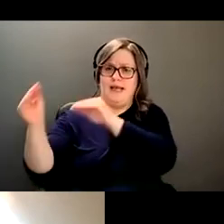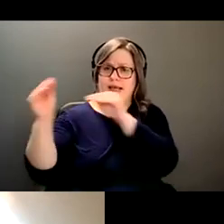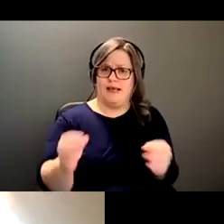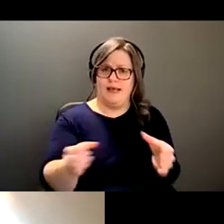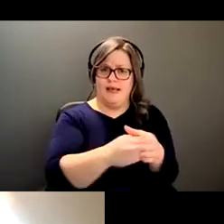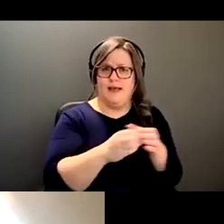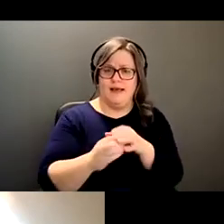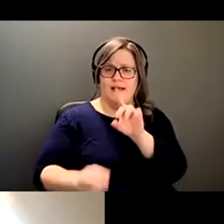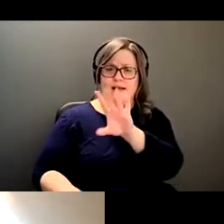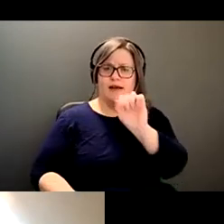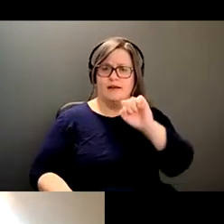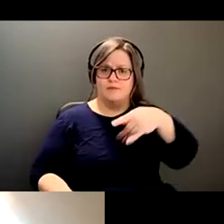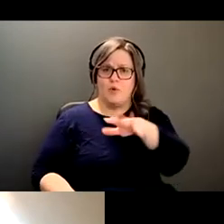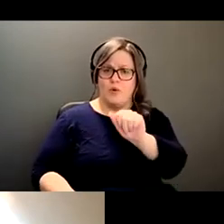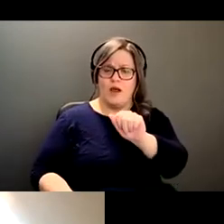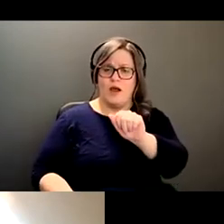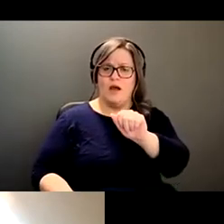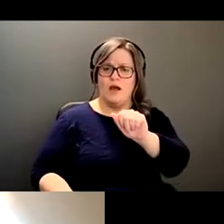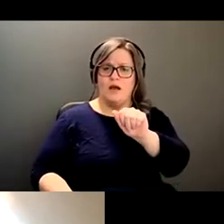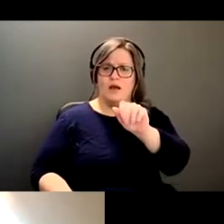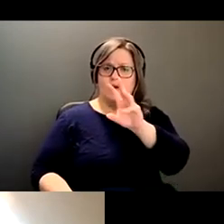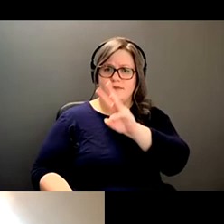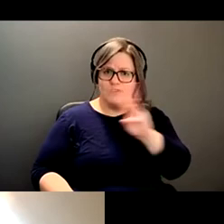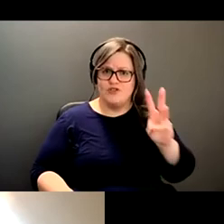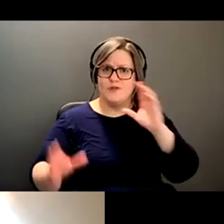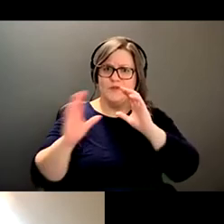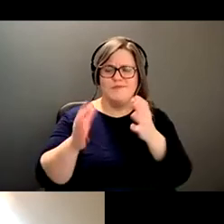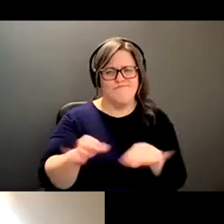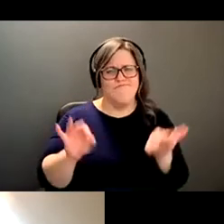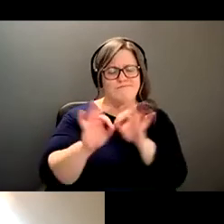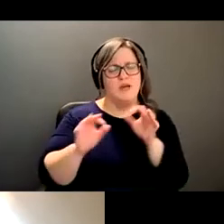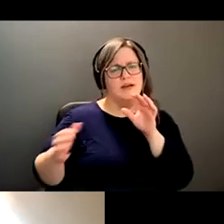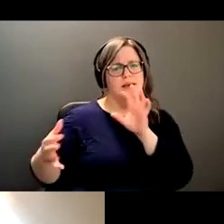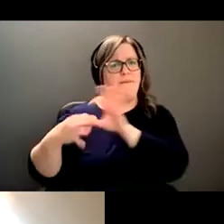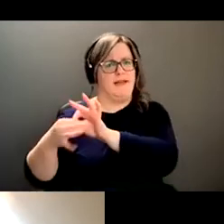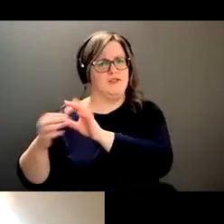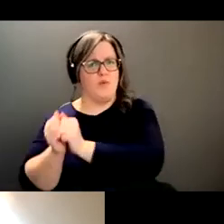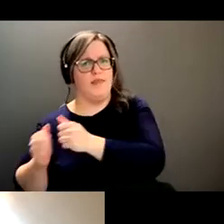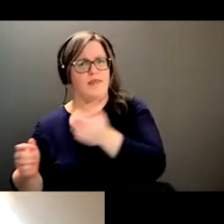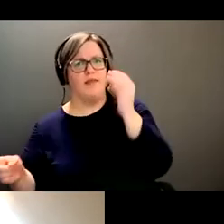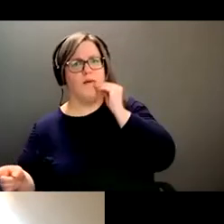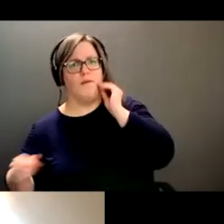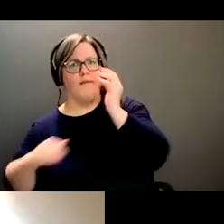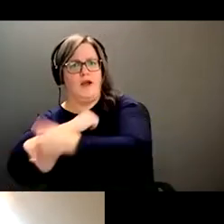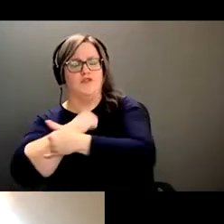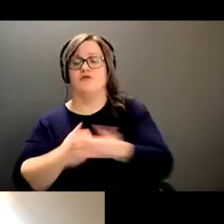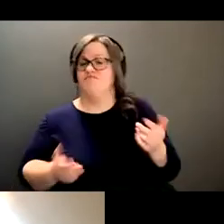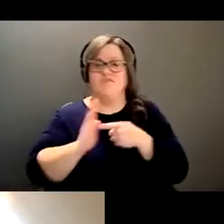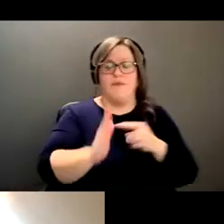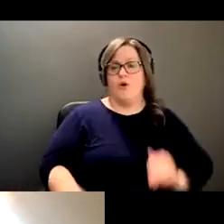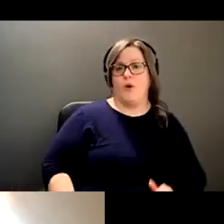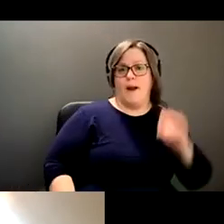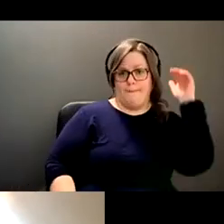virtual communication is kind of built into it, right? Like, I, growing up, that's the only way I kept in touch with my cousins